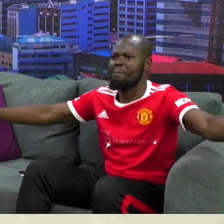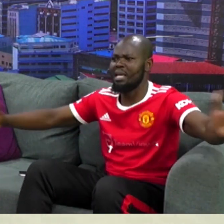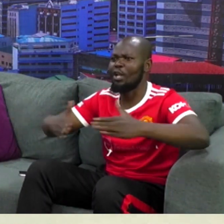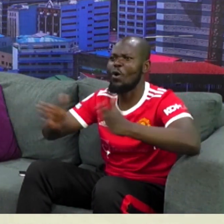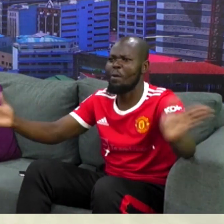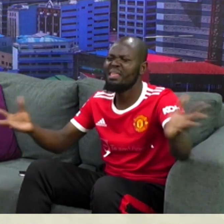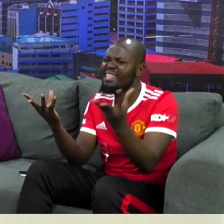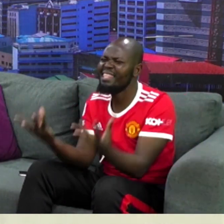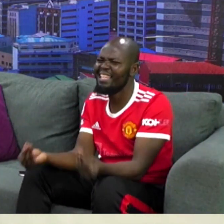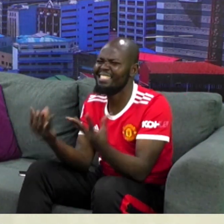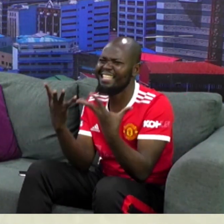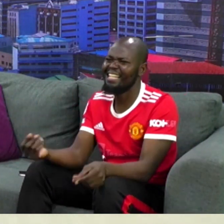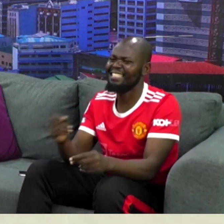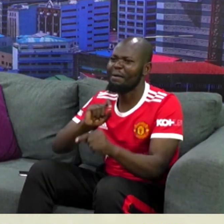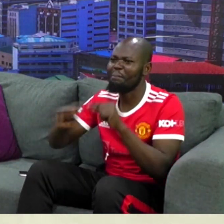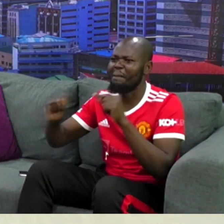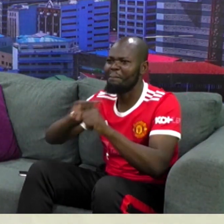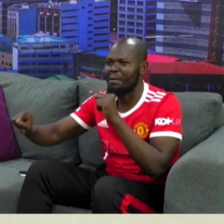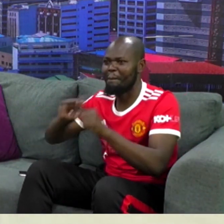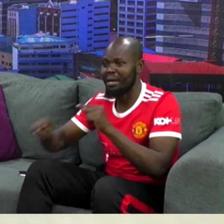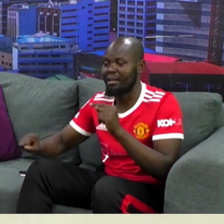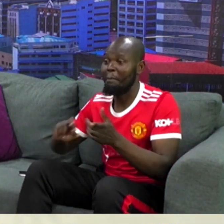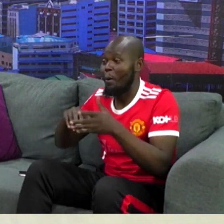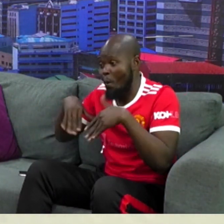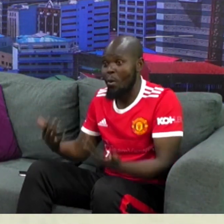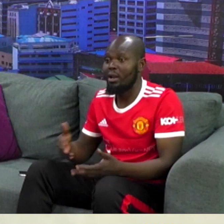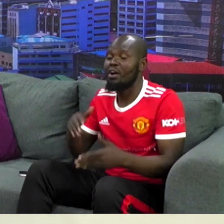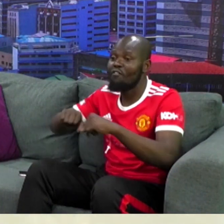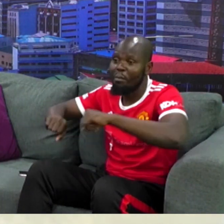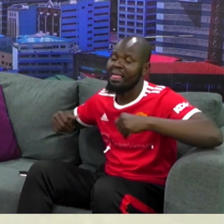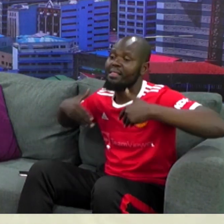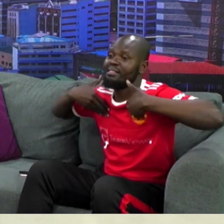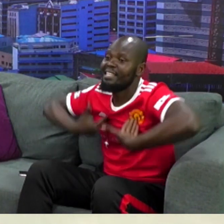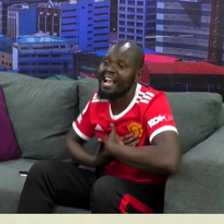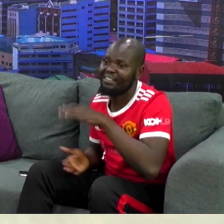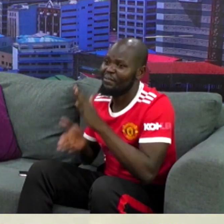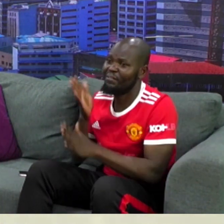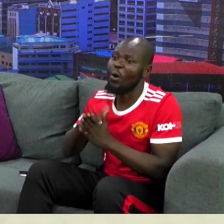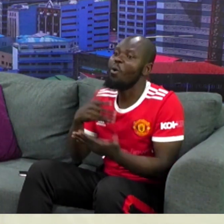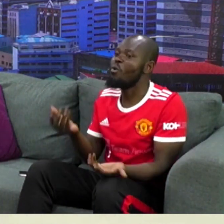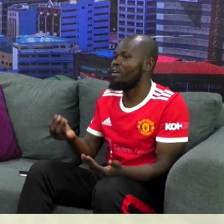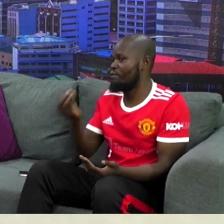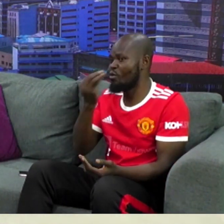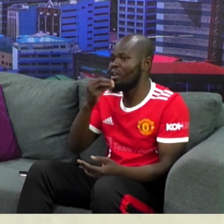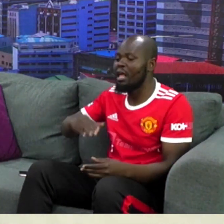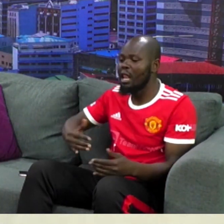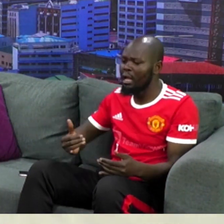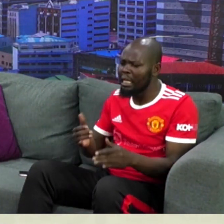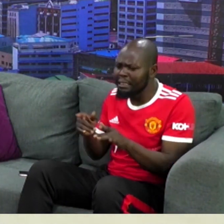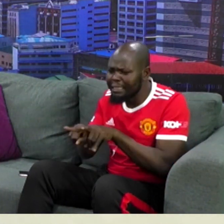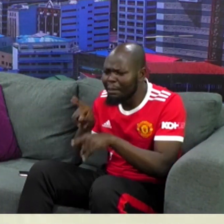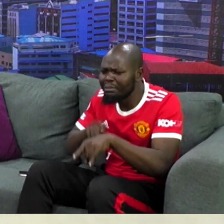problem, and the center really opened, gave them the opportunity to really score a lot of